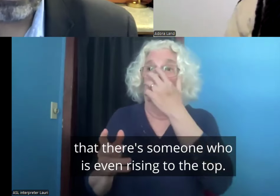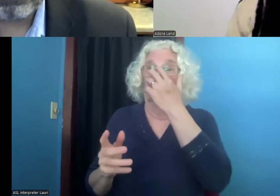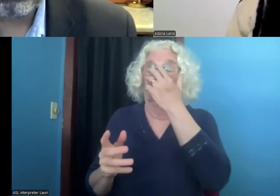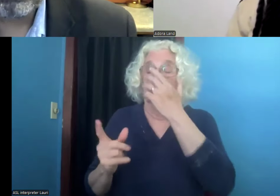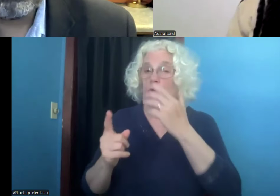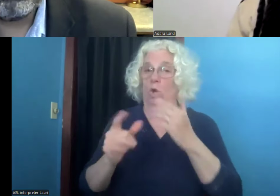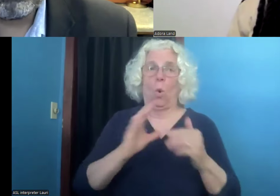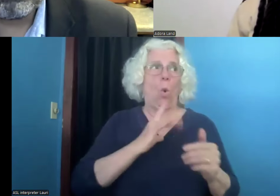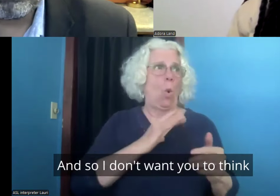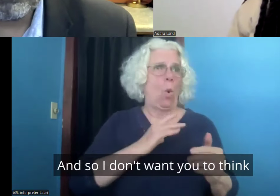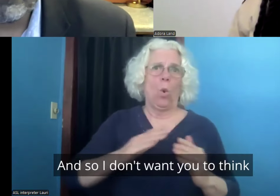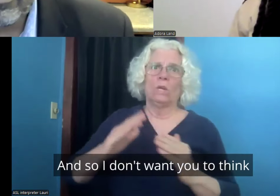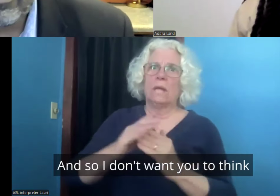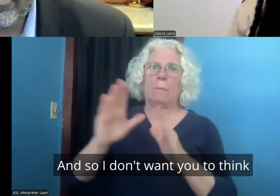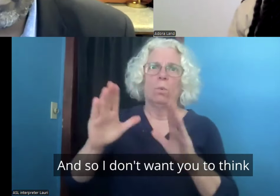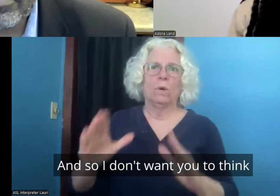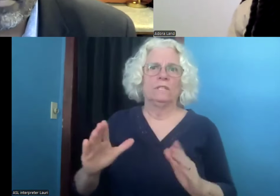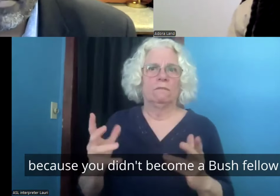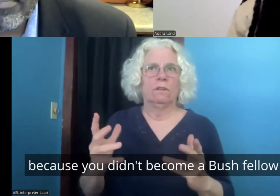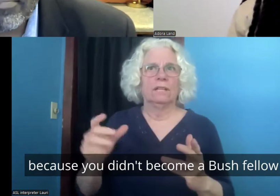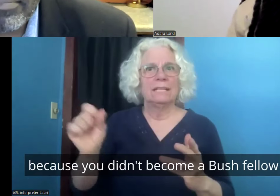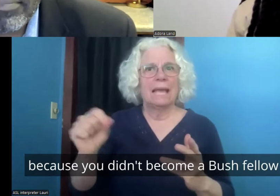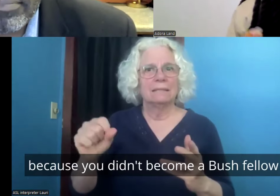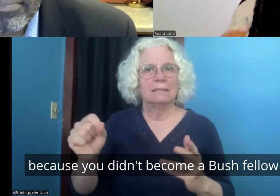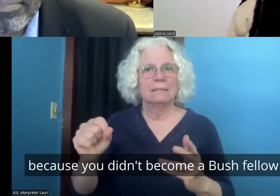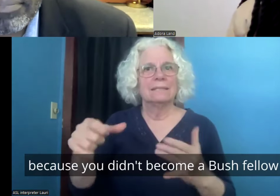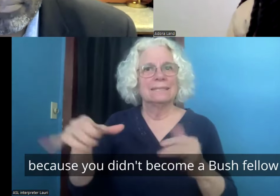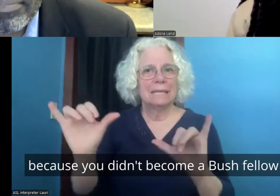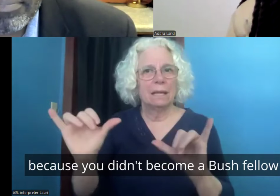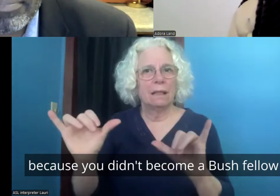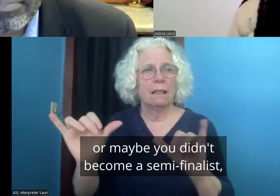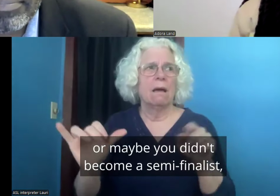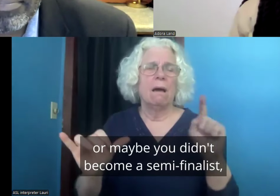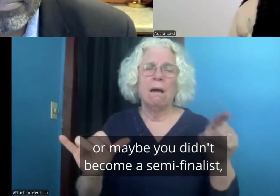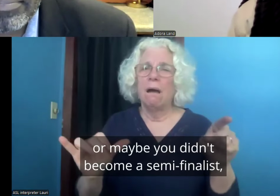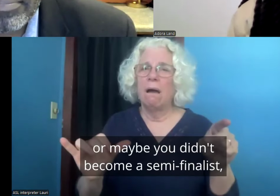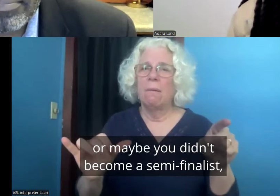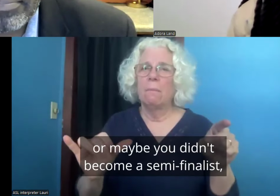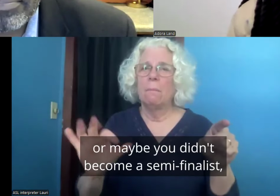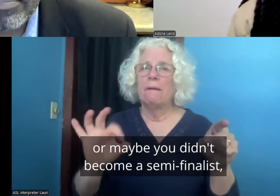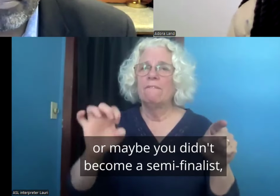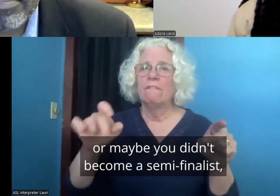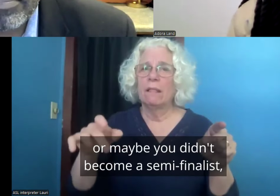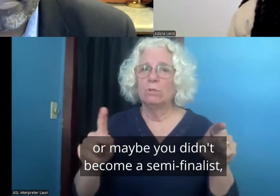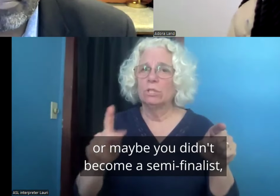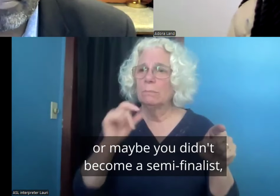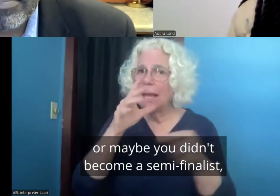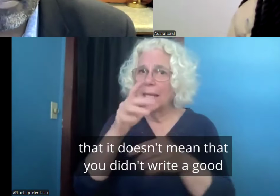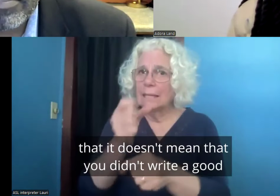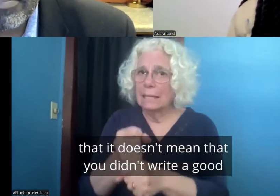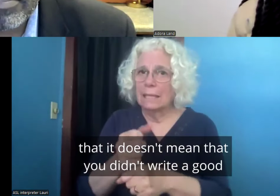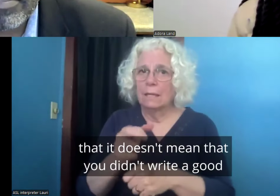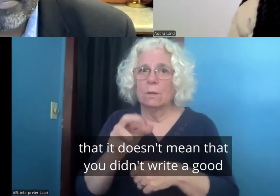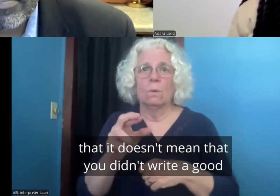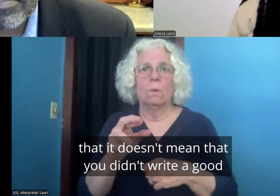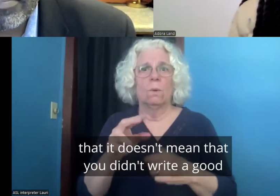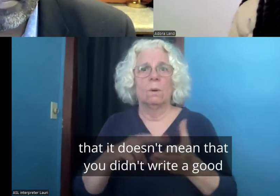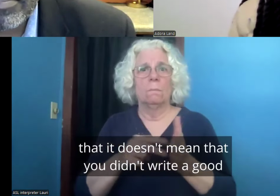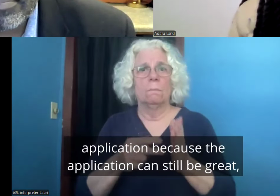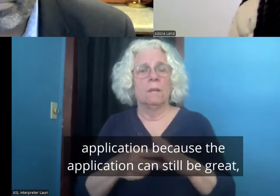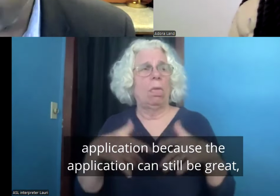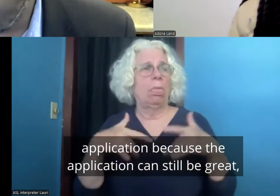top. And so I don't want you to think because you didn't become a Bush Fellow or maybe you didn't become a semifinalist that it doesn't mean that you